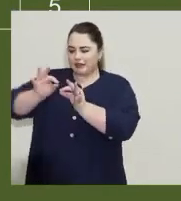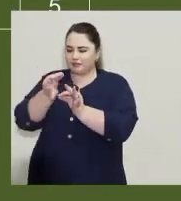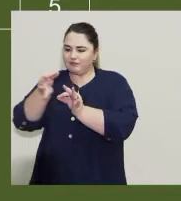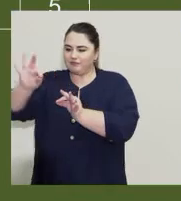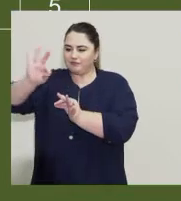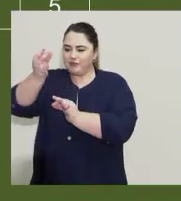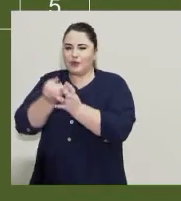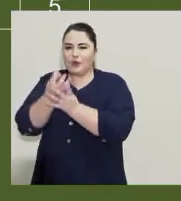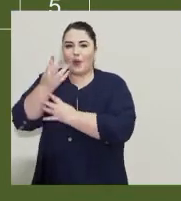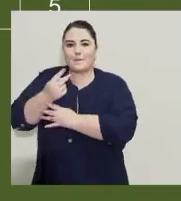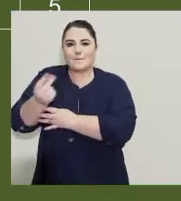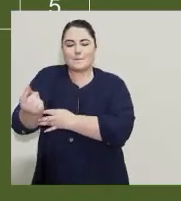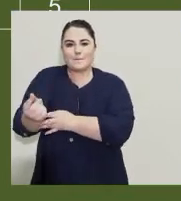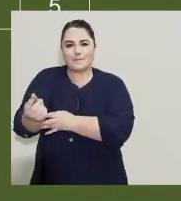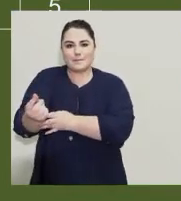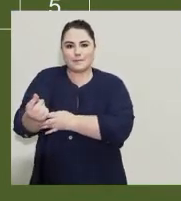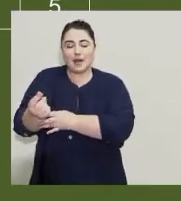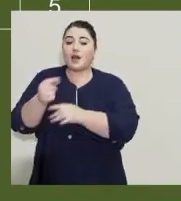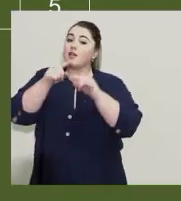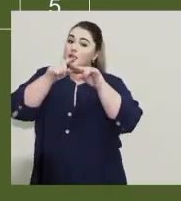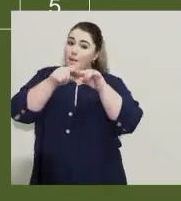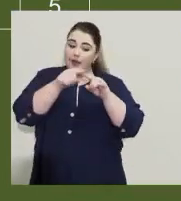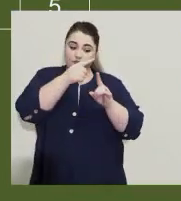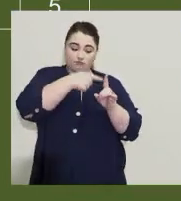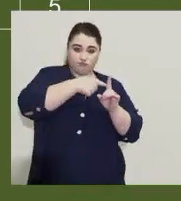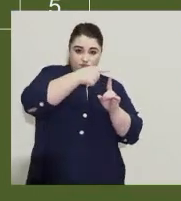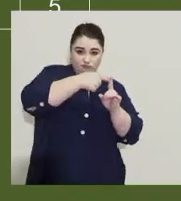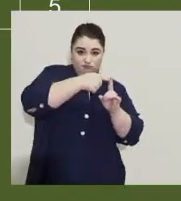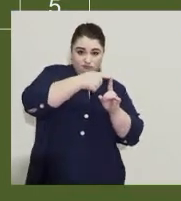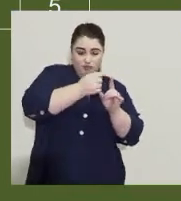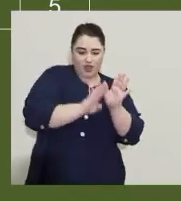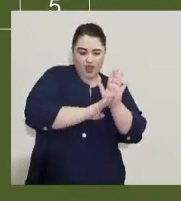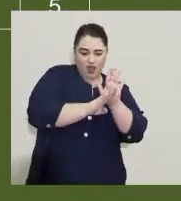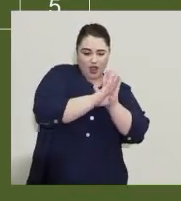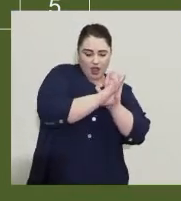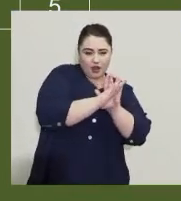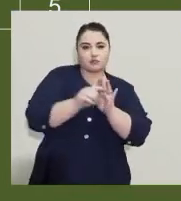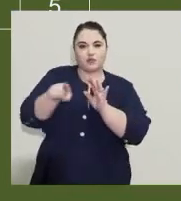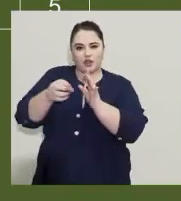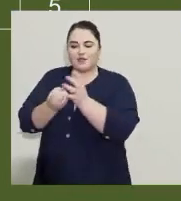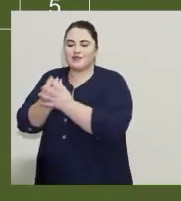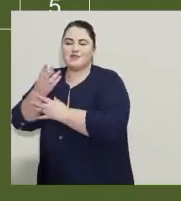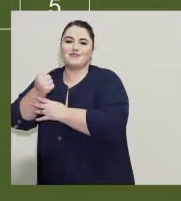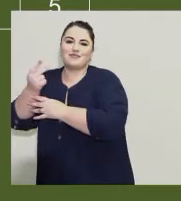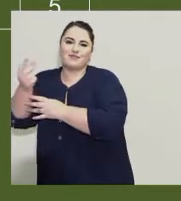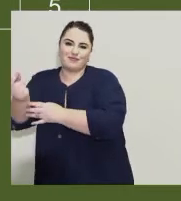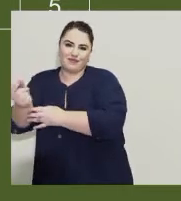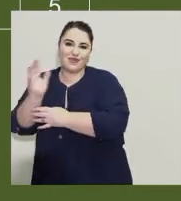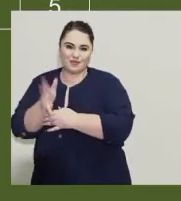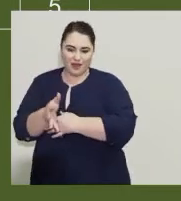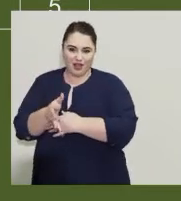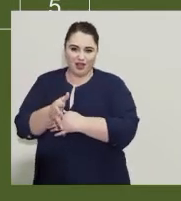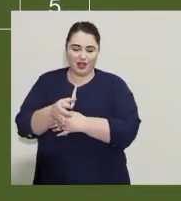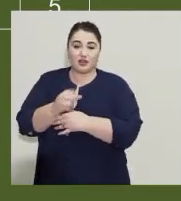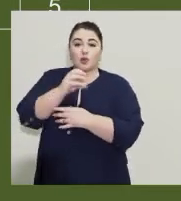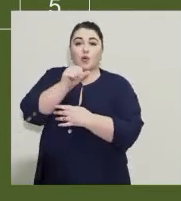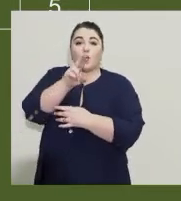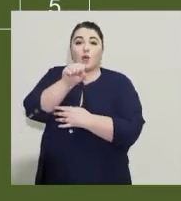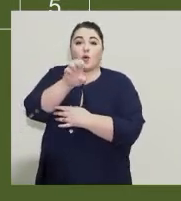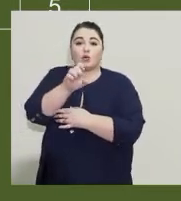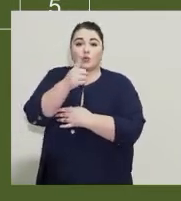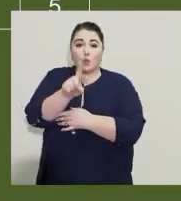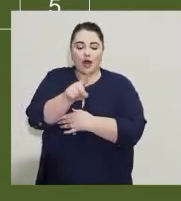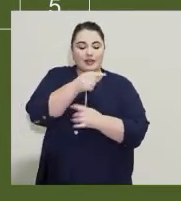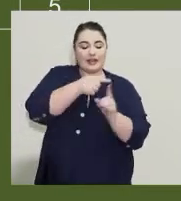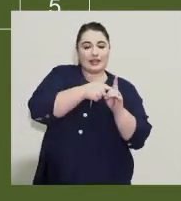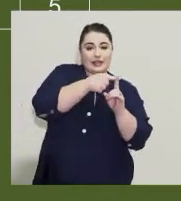grow faster, depending on the temperature. Increased temperature increases the growth rate up to a certain point. So what is the